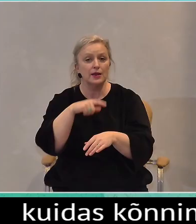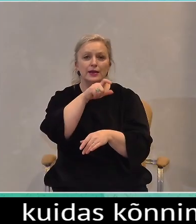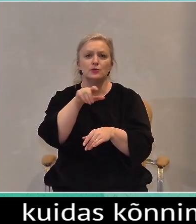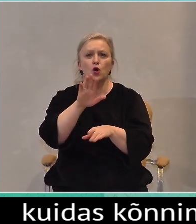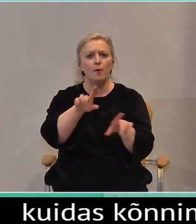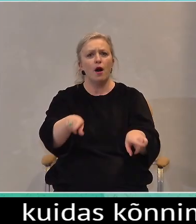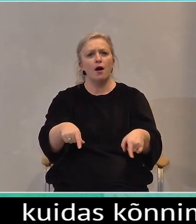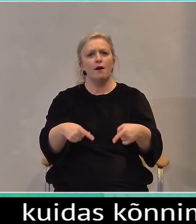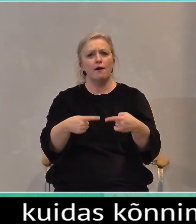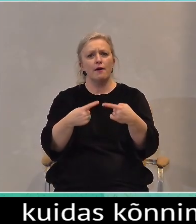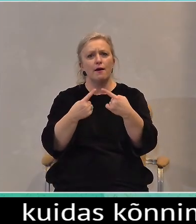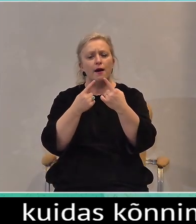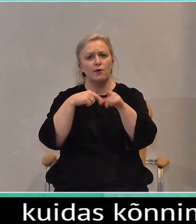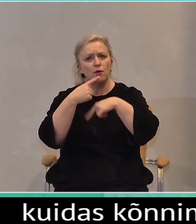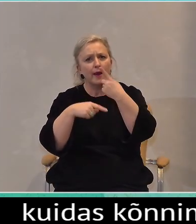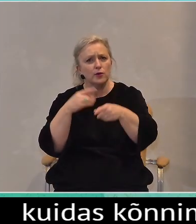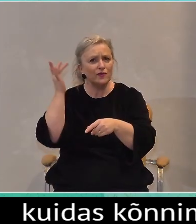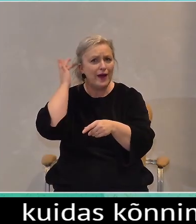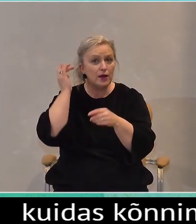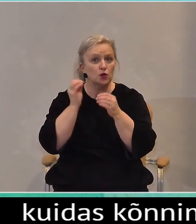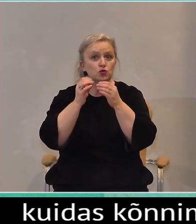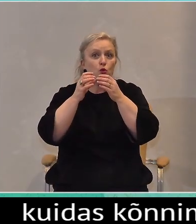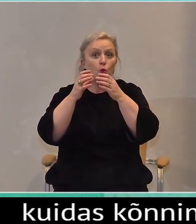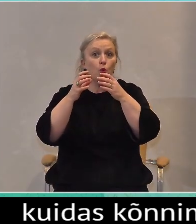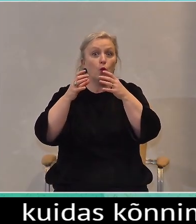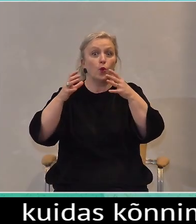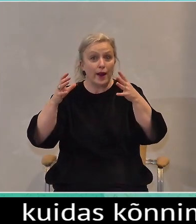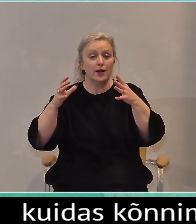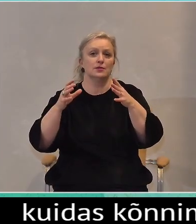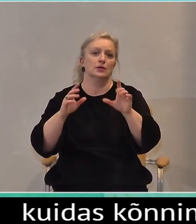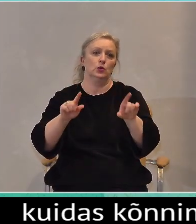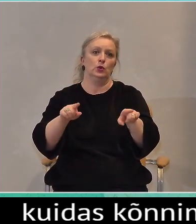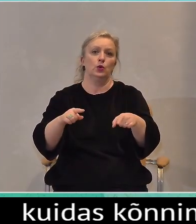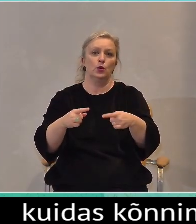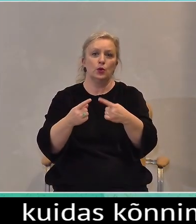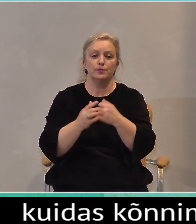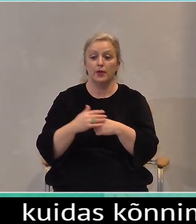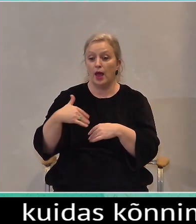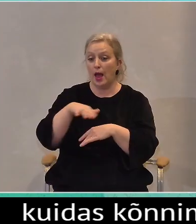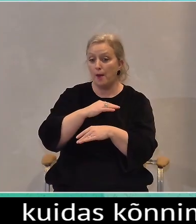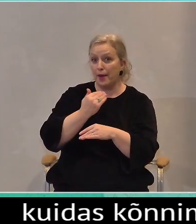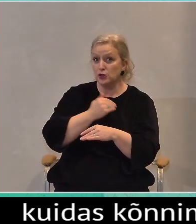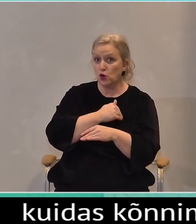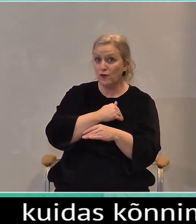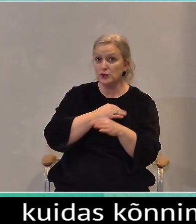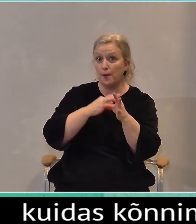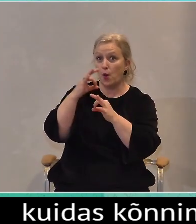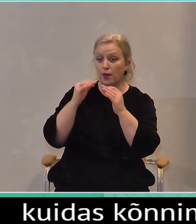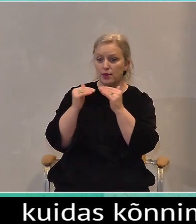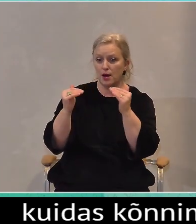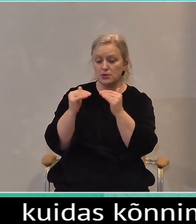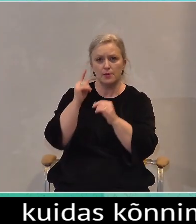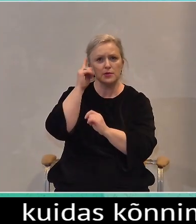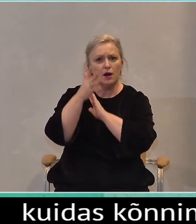focused on the evolution of the cerebellum. We worked on we knew that the